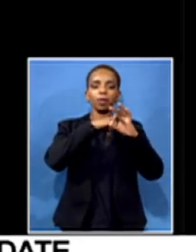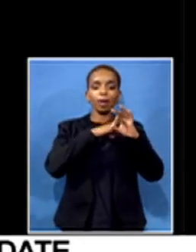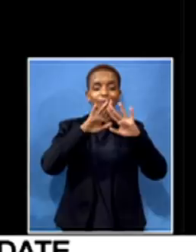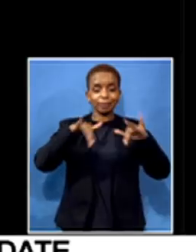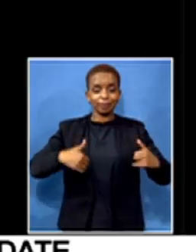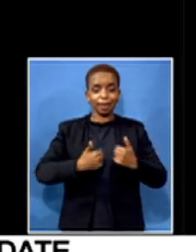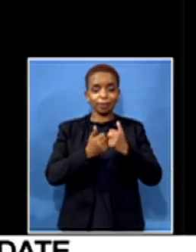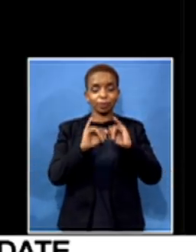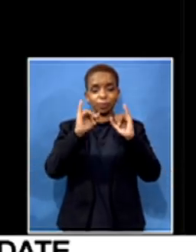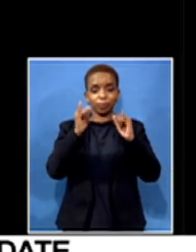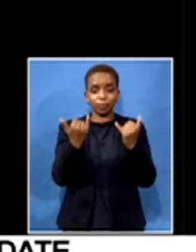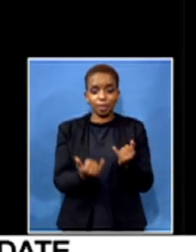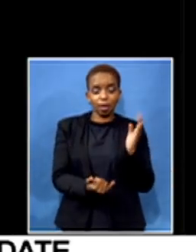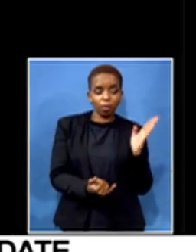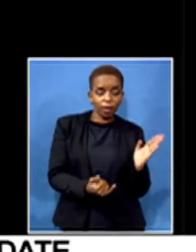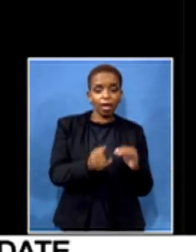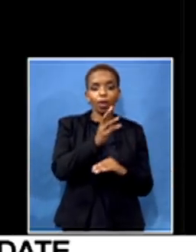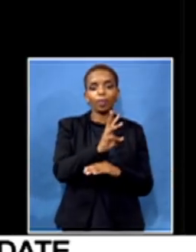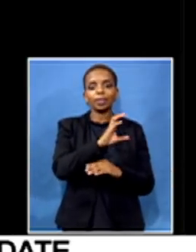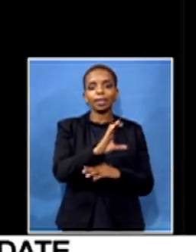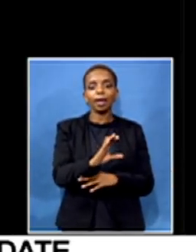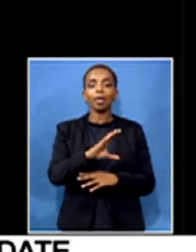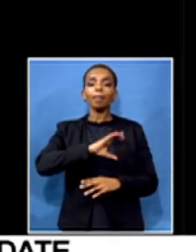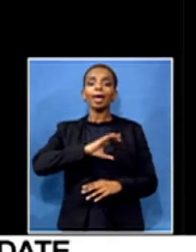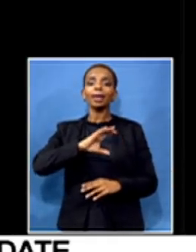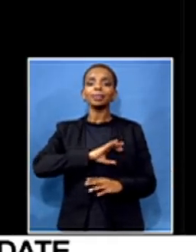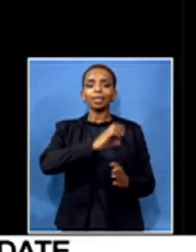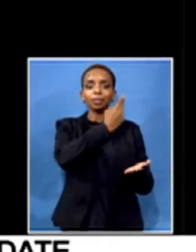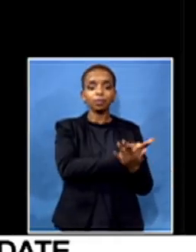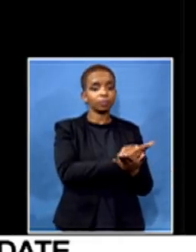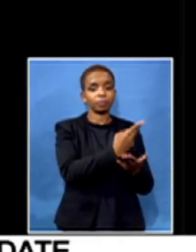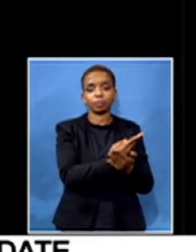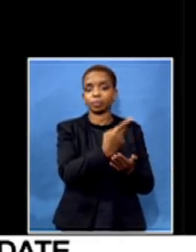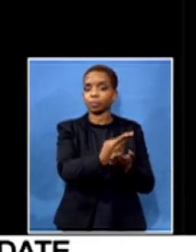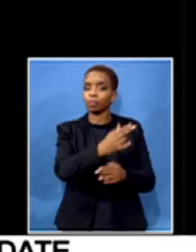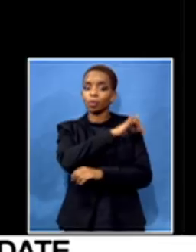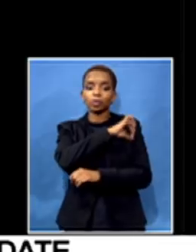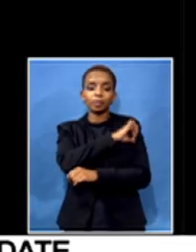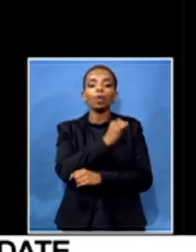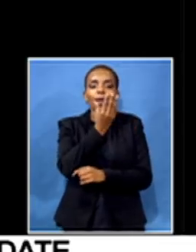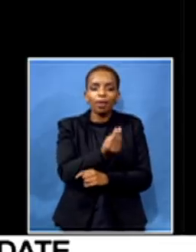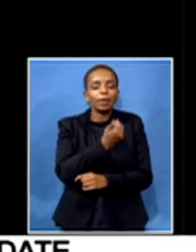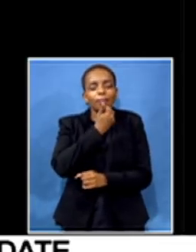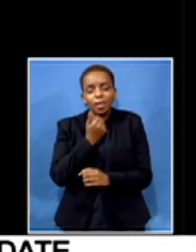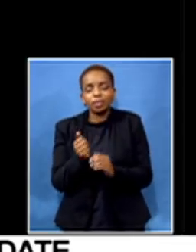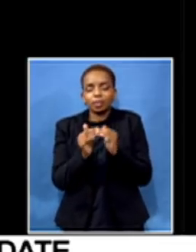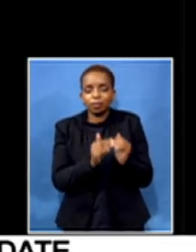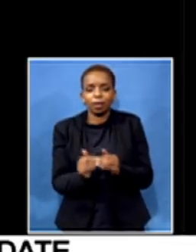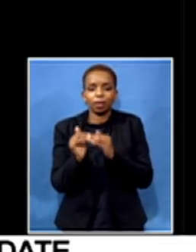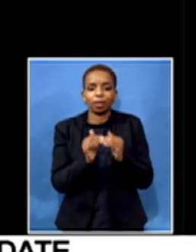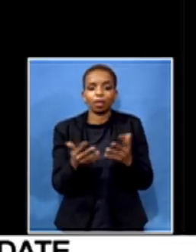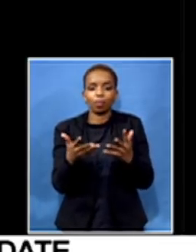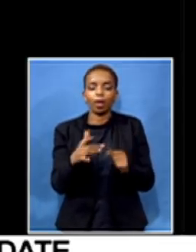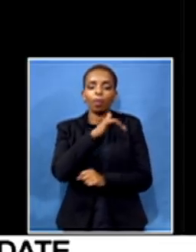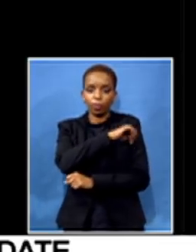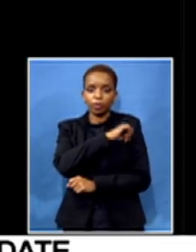is that the patients are landing in hospitals. You've got the best care at the hospital level, but what we need is to reduce the